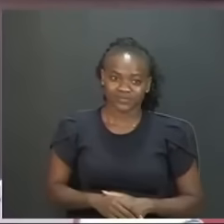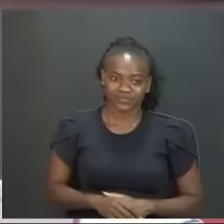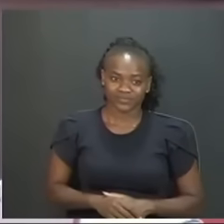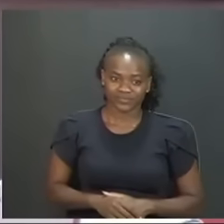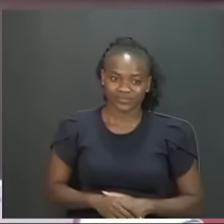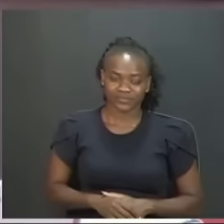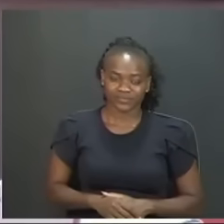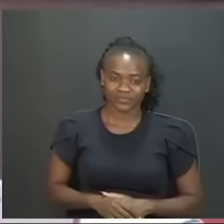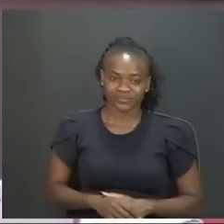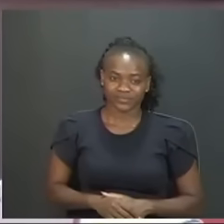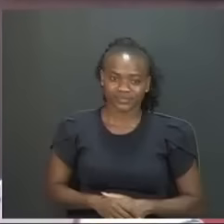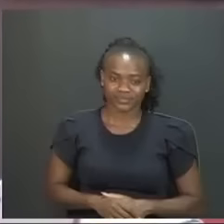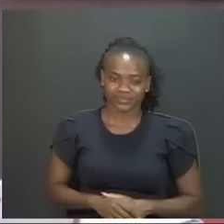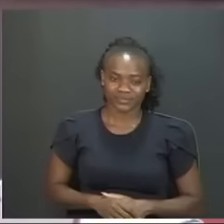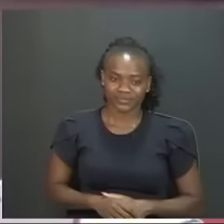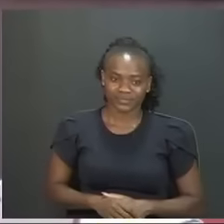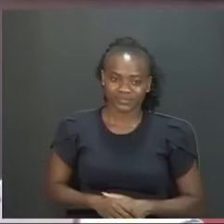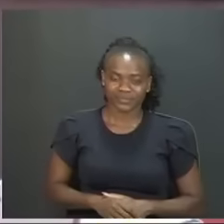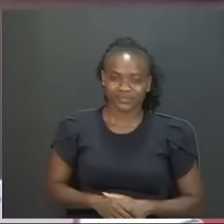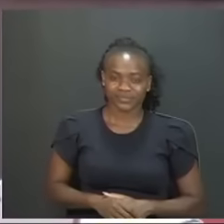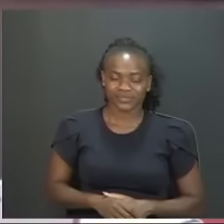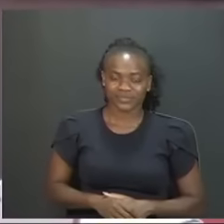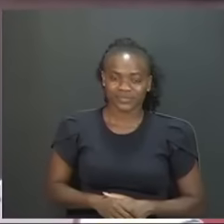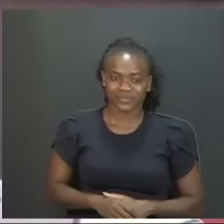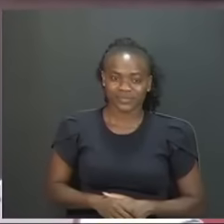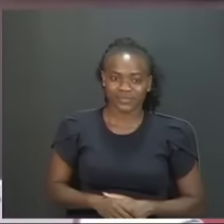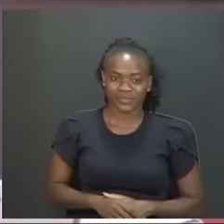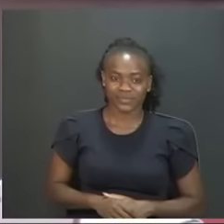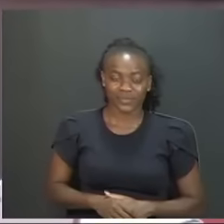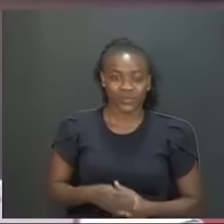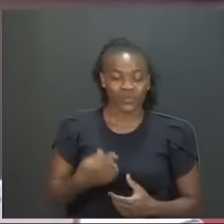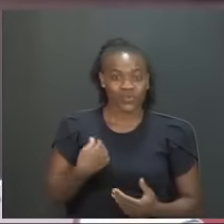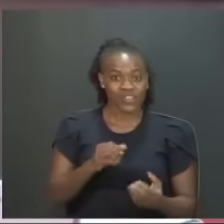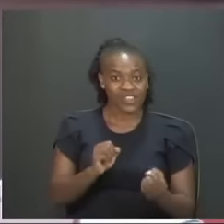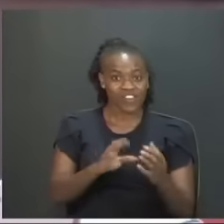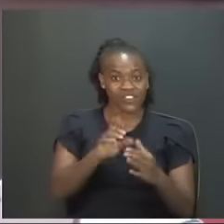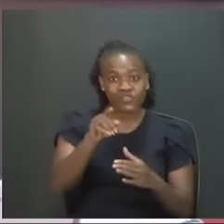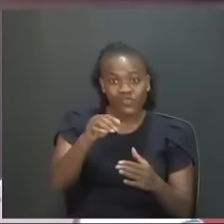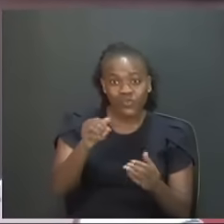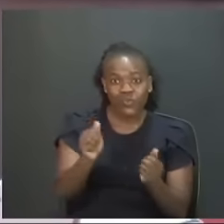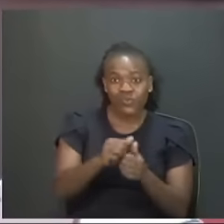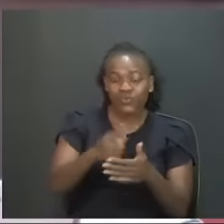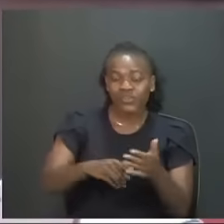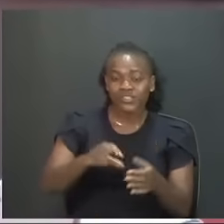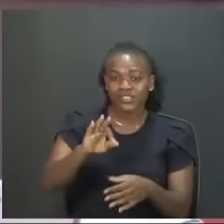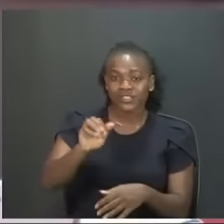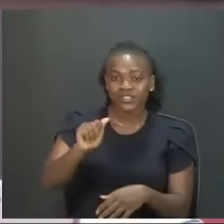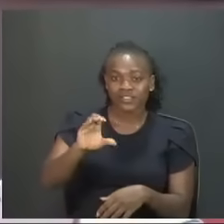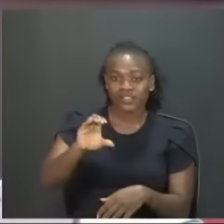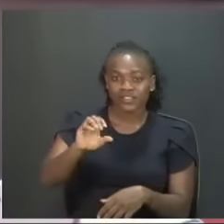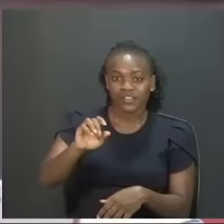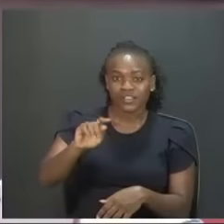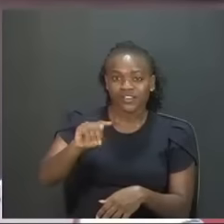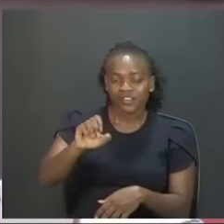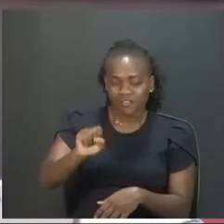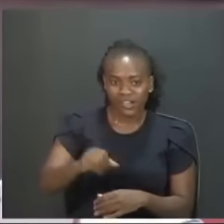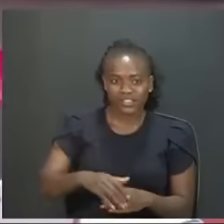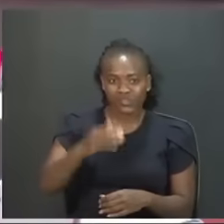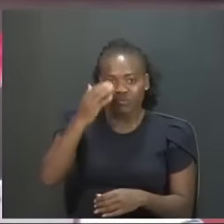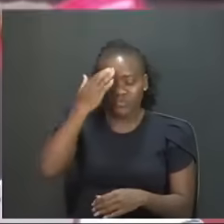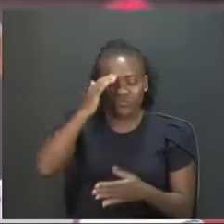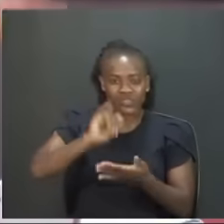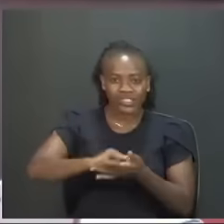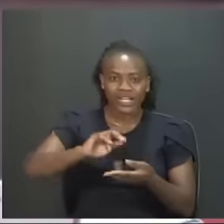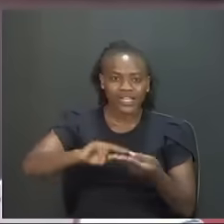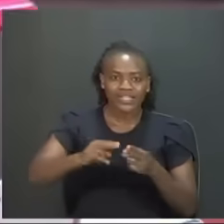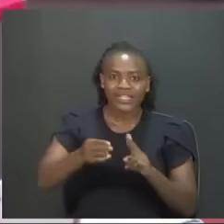soft and substance to challenge you. We are facing you with substance. We are not facing you with numbers. We know when it comes to numbers,